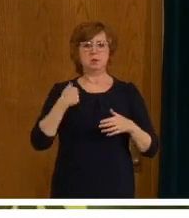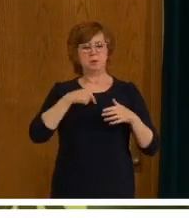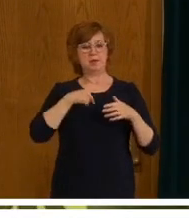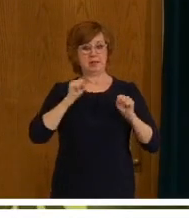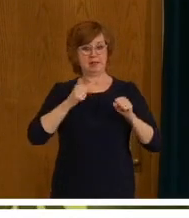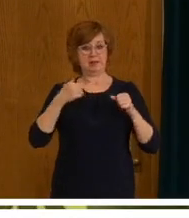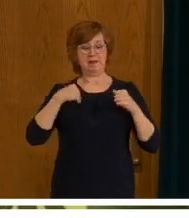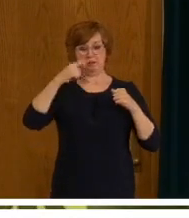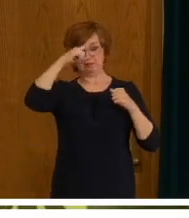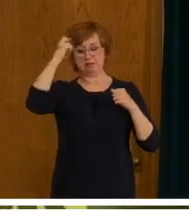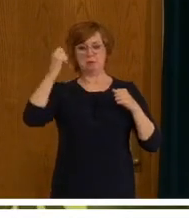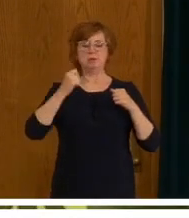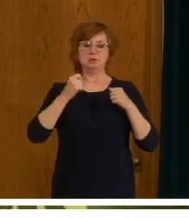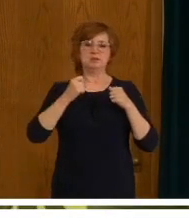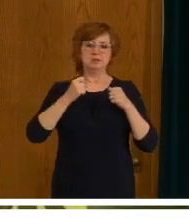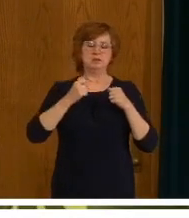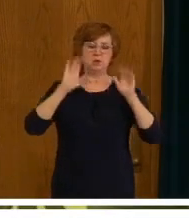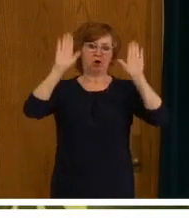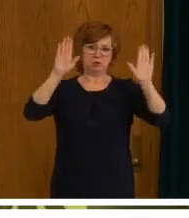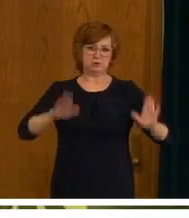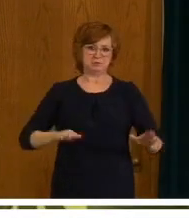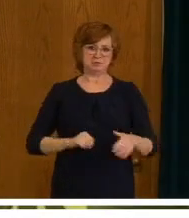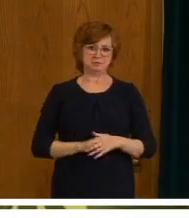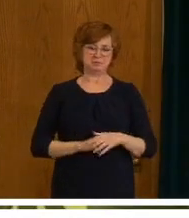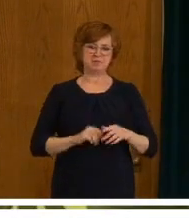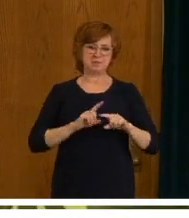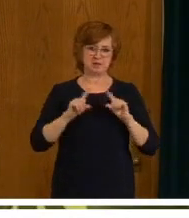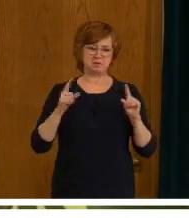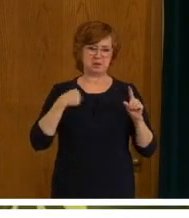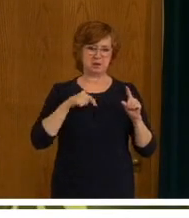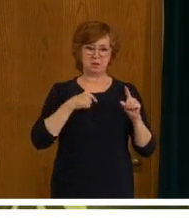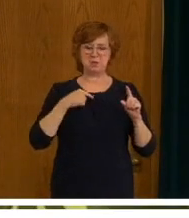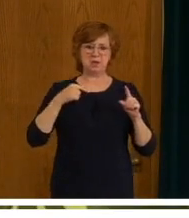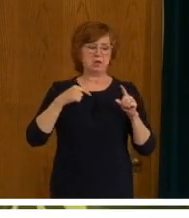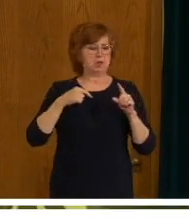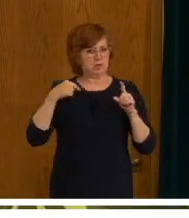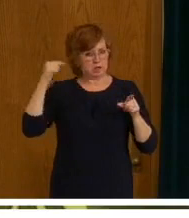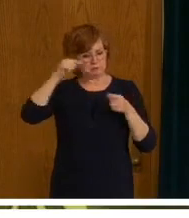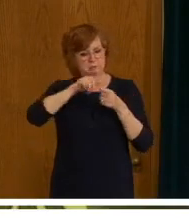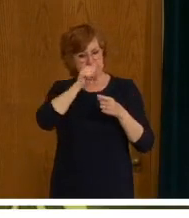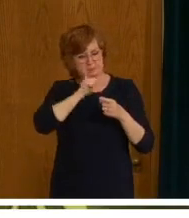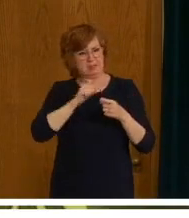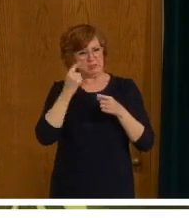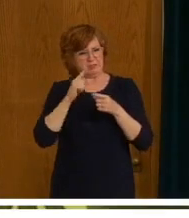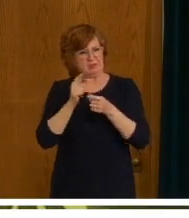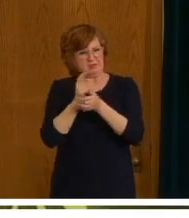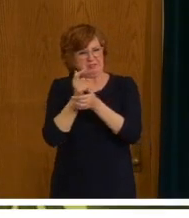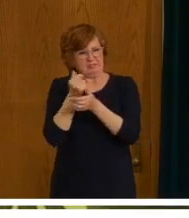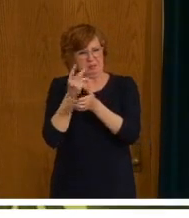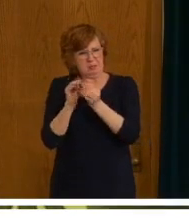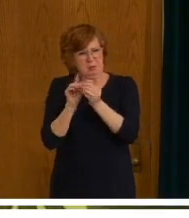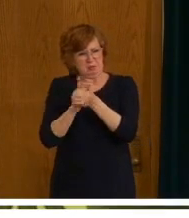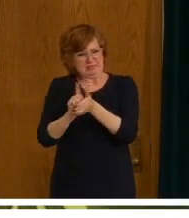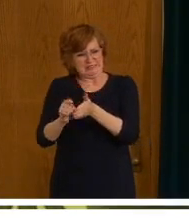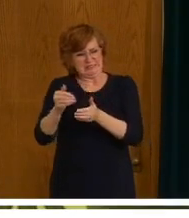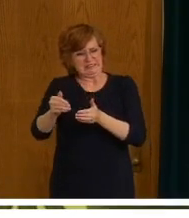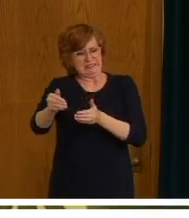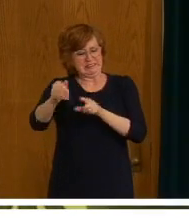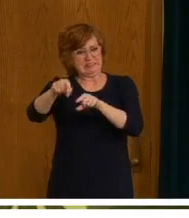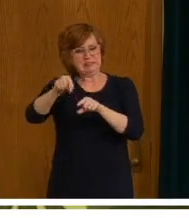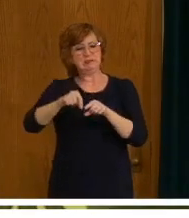Until then, let's all keep doing our part. Let's keep following the public health orders that are in place today. We're not quite there yet.